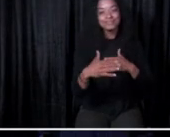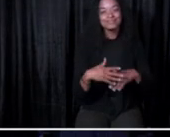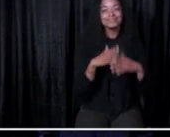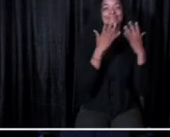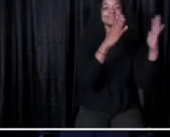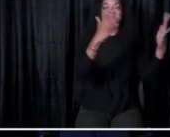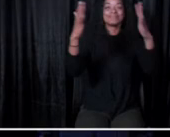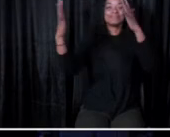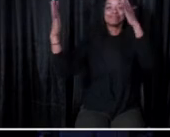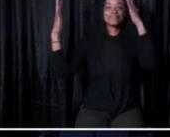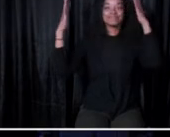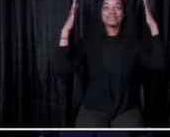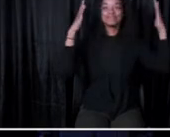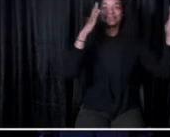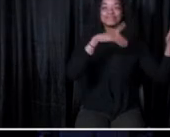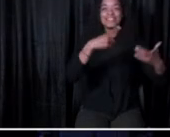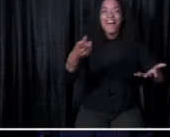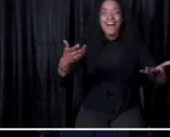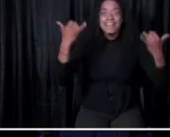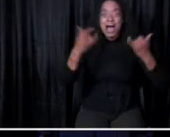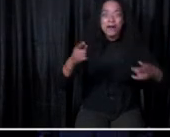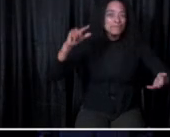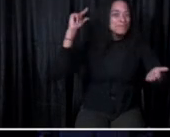You just graduated.